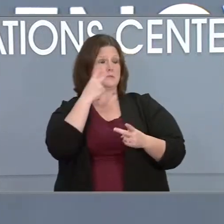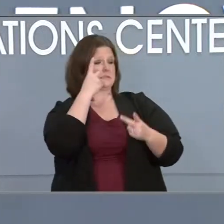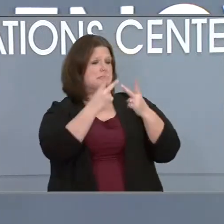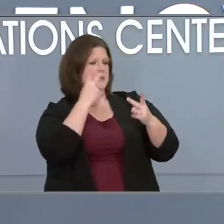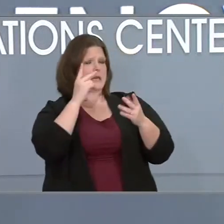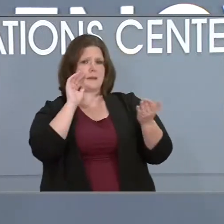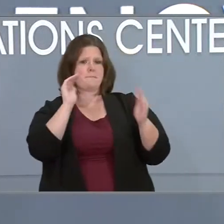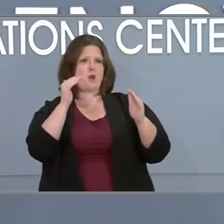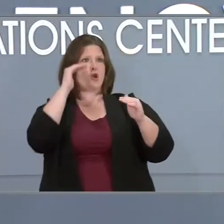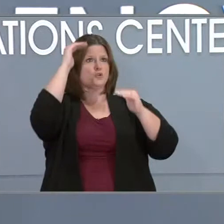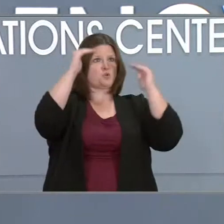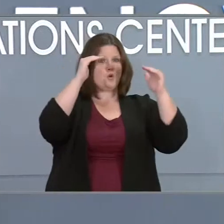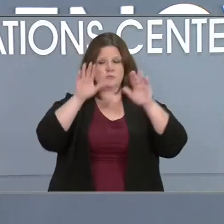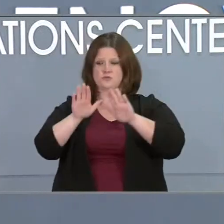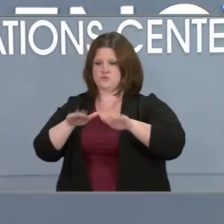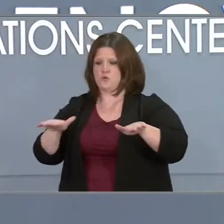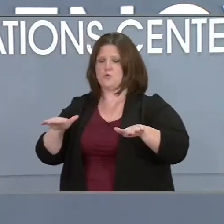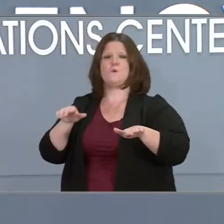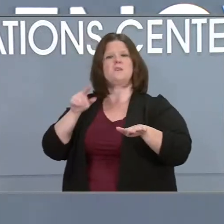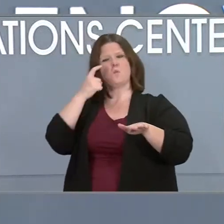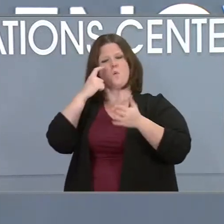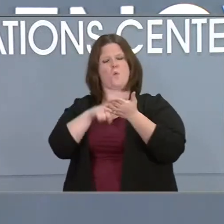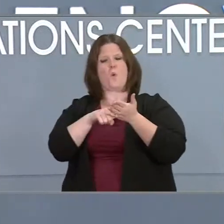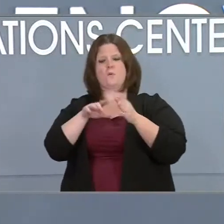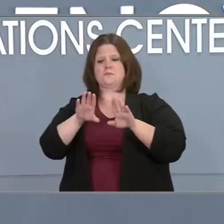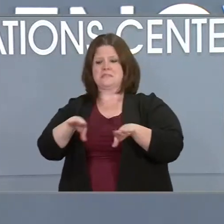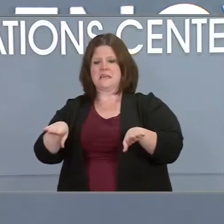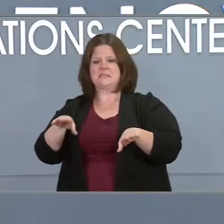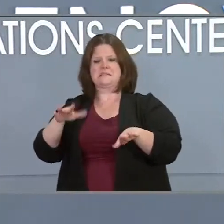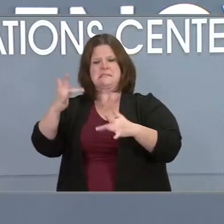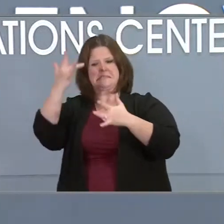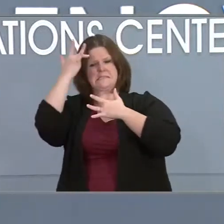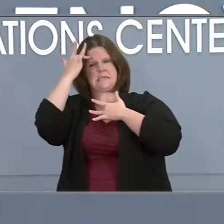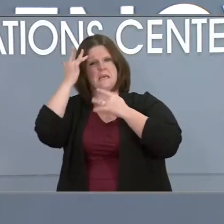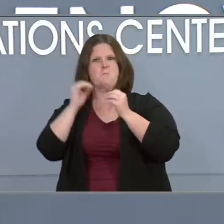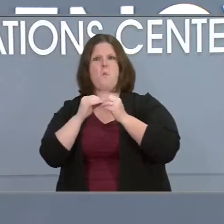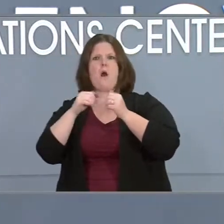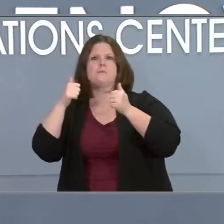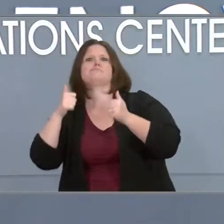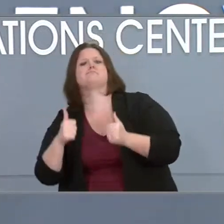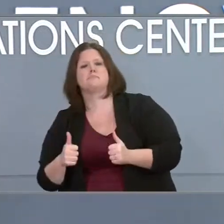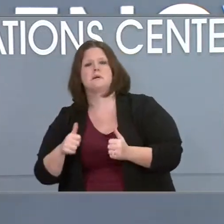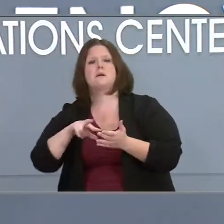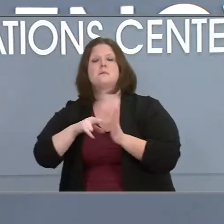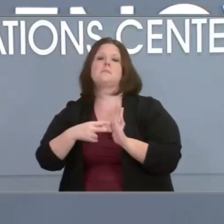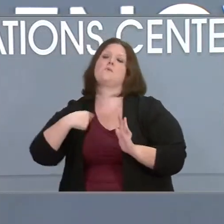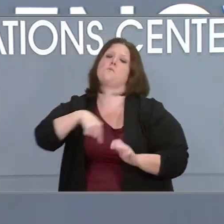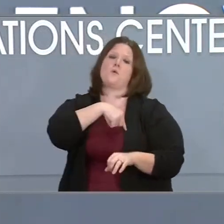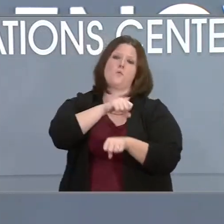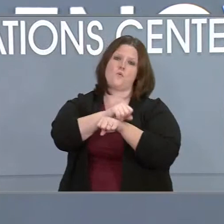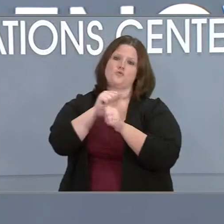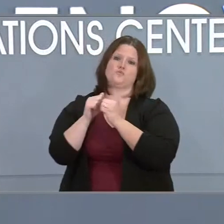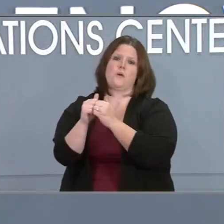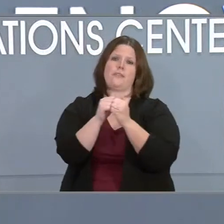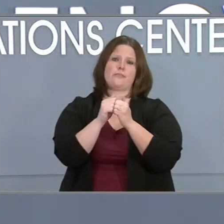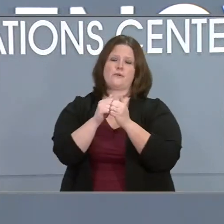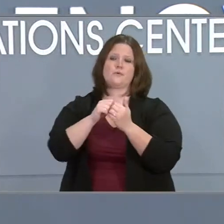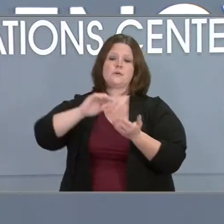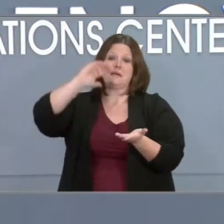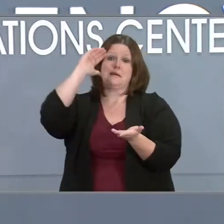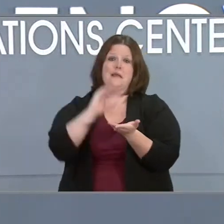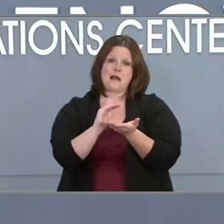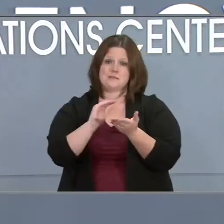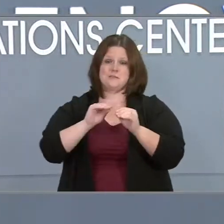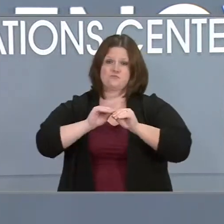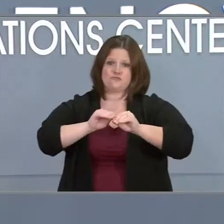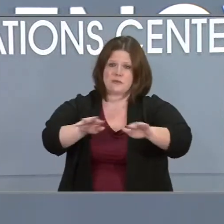more kids unfortunately get severely sick. And so what we all need to do is work together to make sure we can get less virus circulating around,